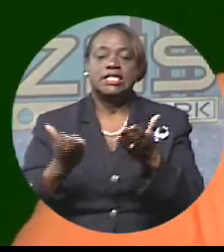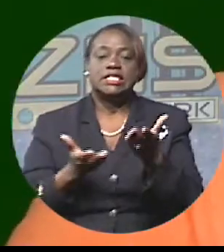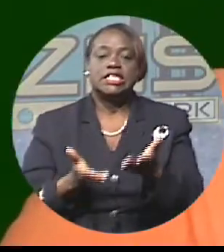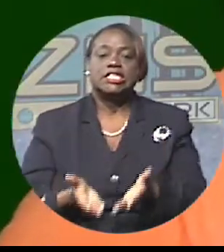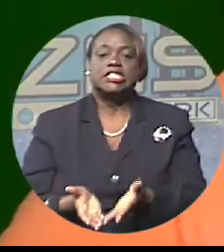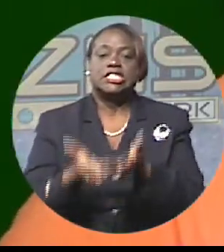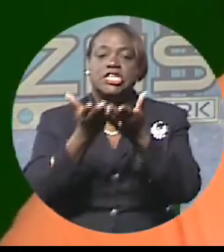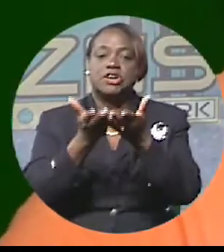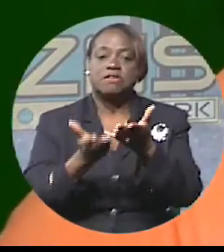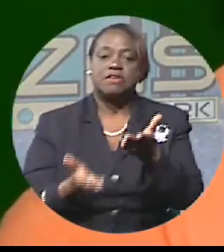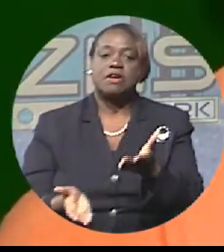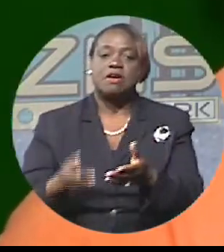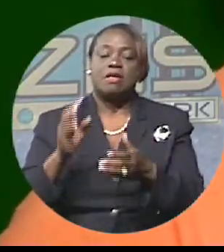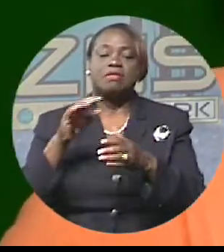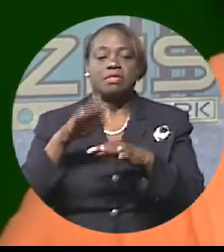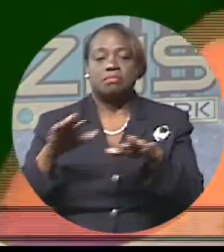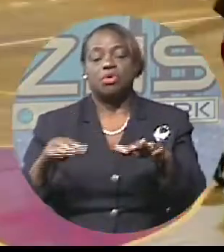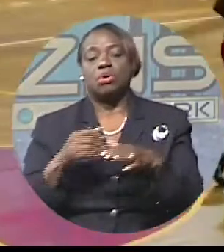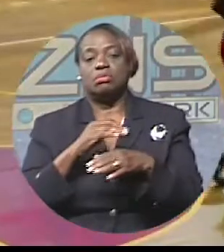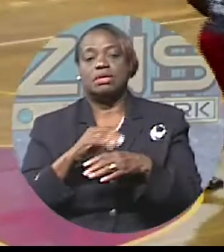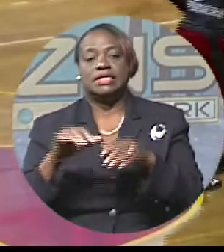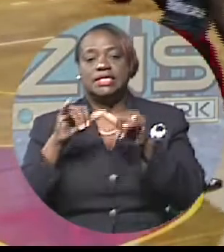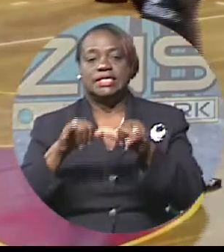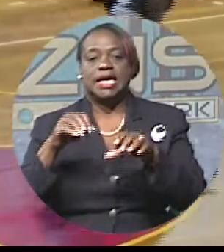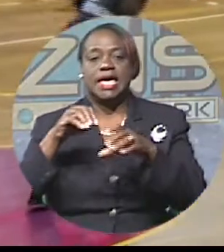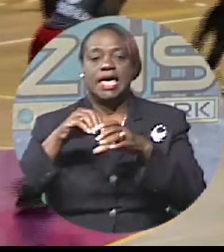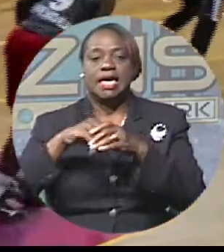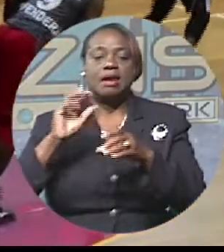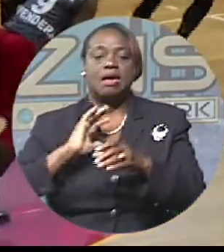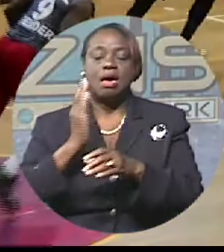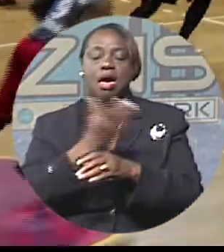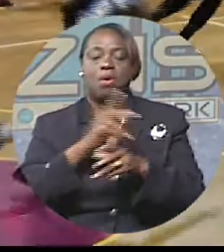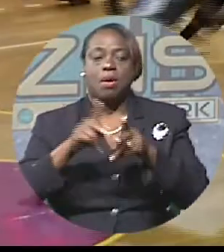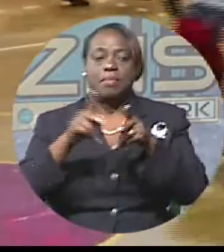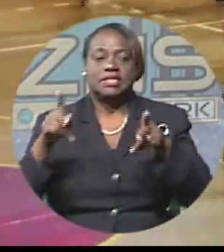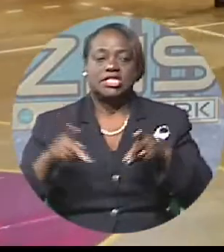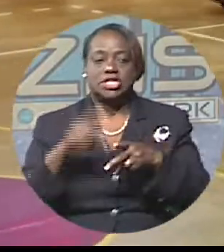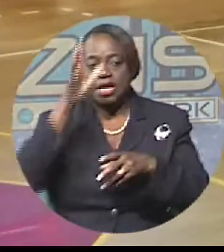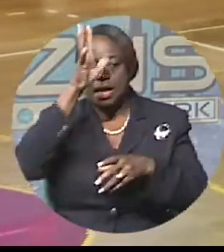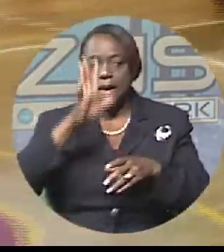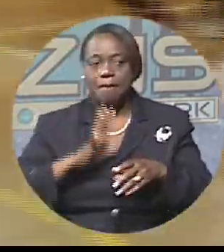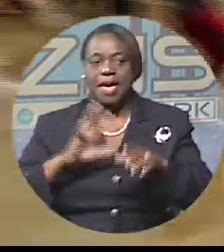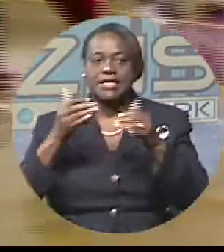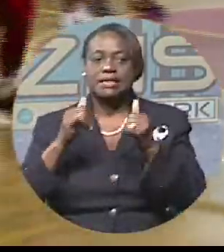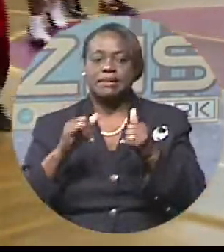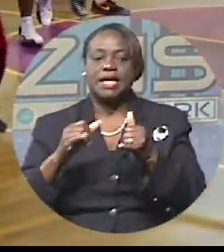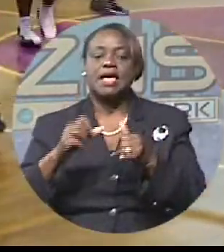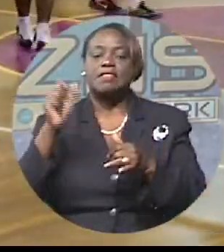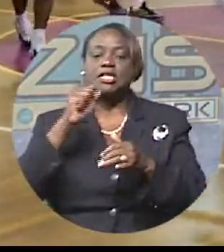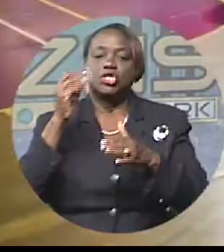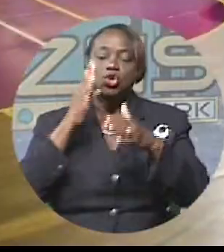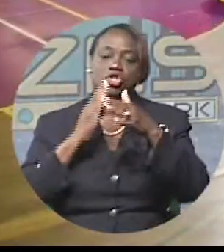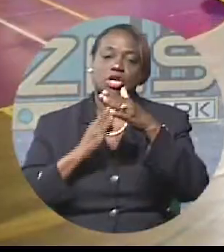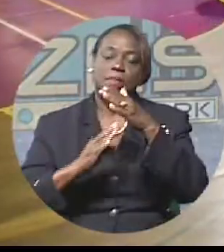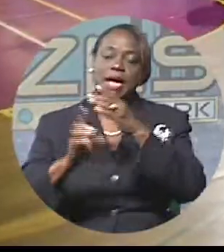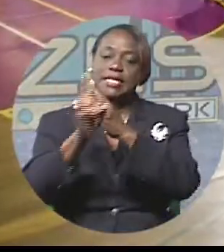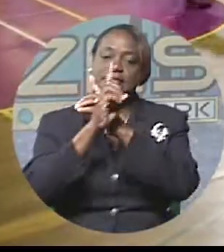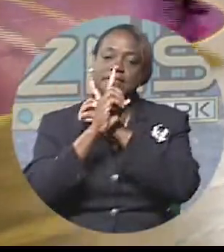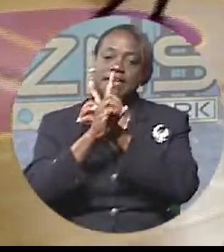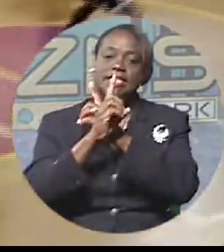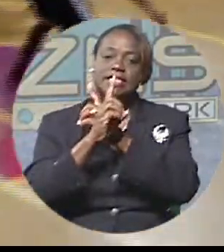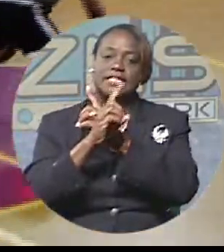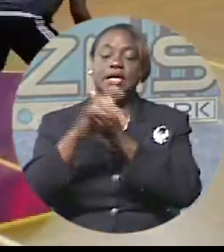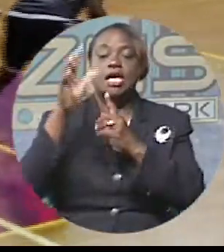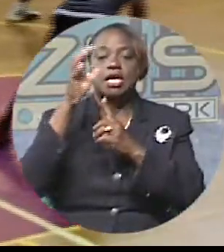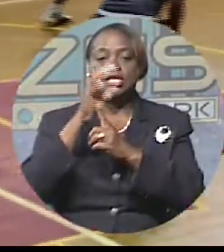staying in base and staying in our positions. In men's play last night, the Scotiabank Defenders looked in championship form.